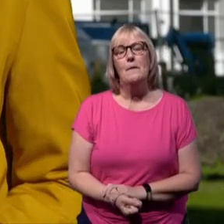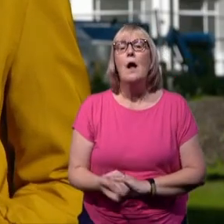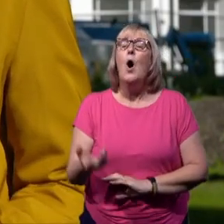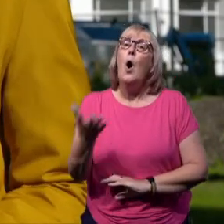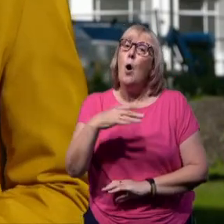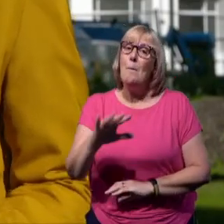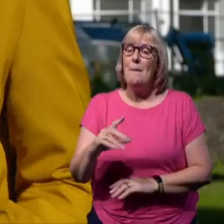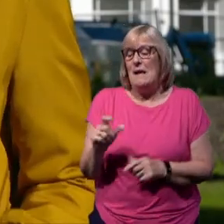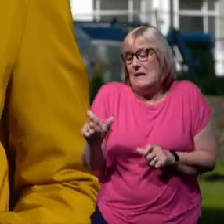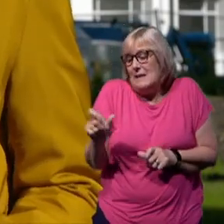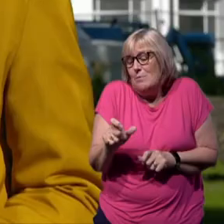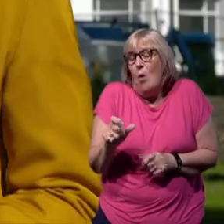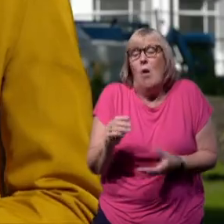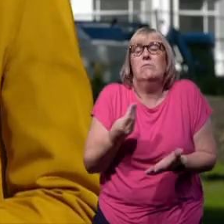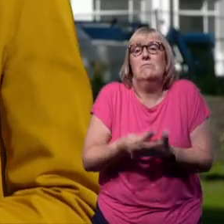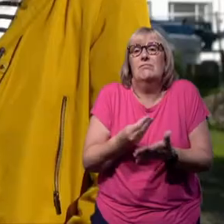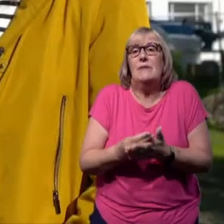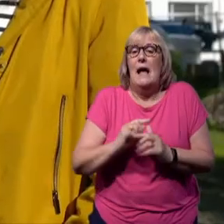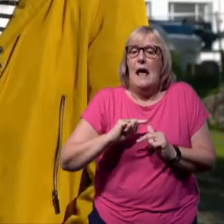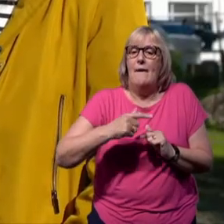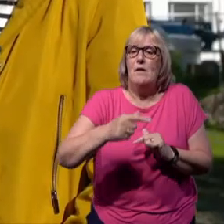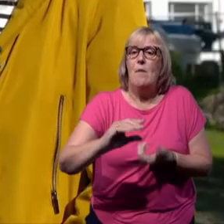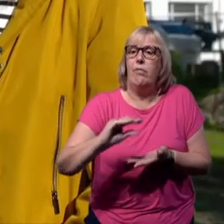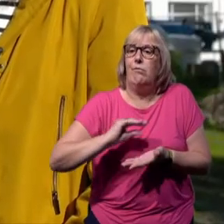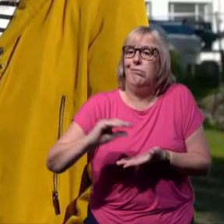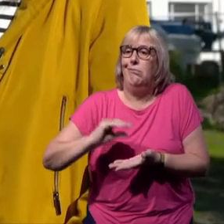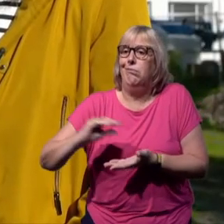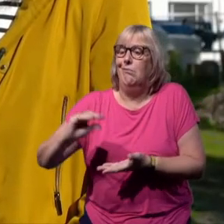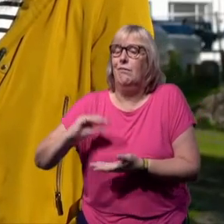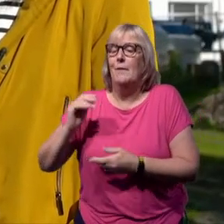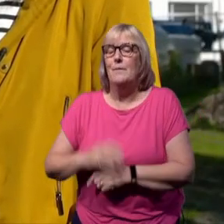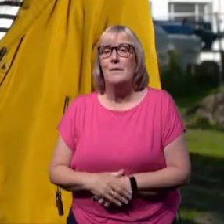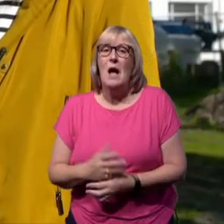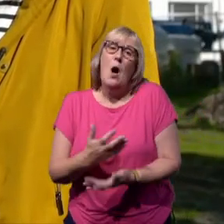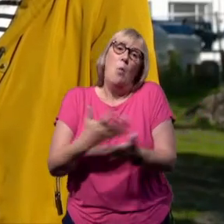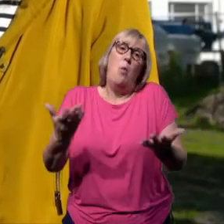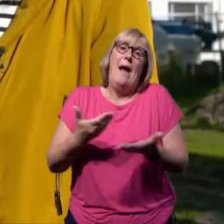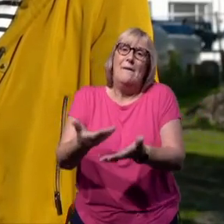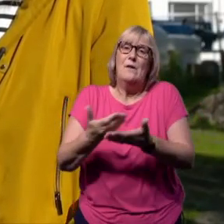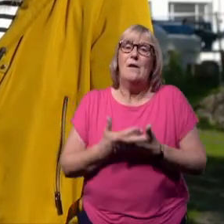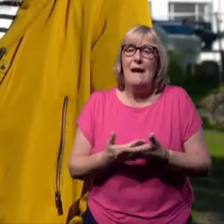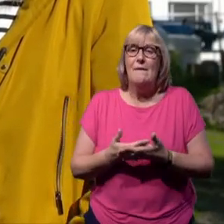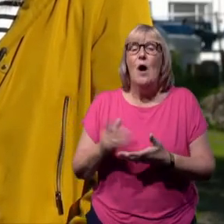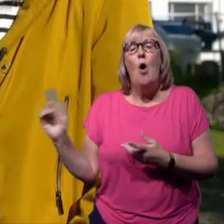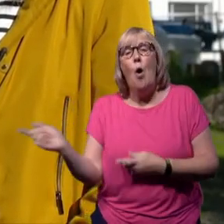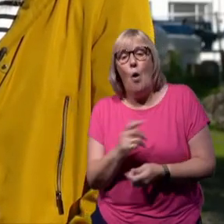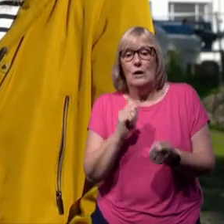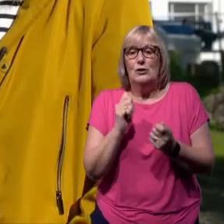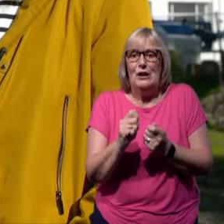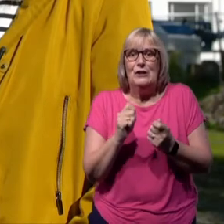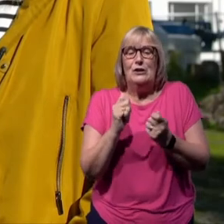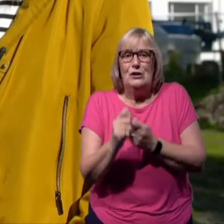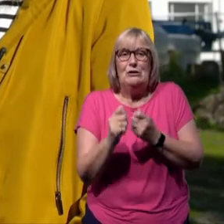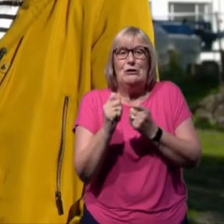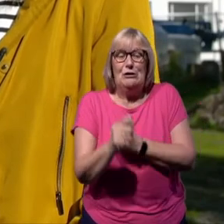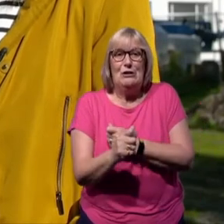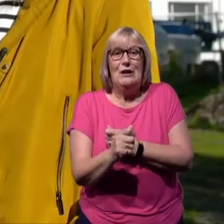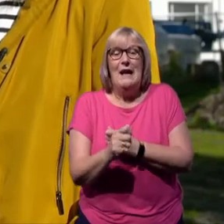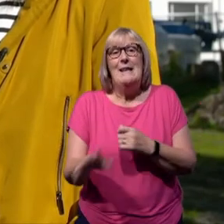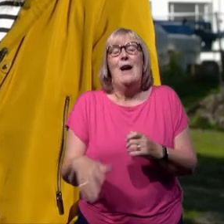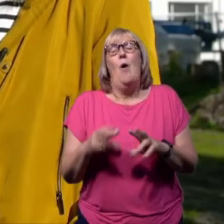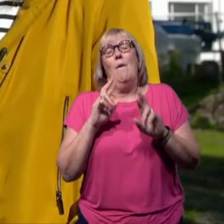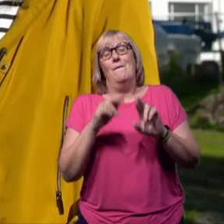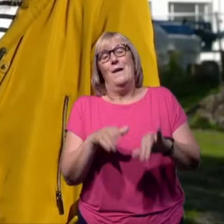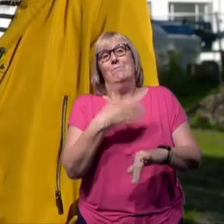a smaller amount on a monthly basis? Each and every gift makes a difference and takes us closer to the point where this and the